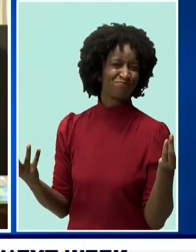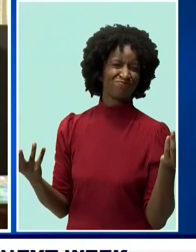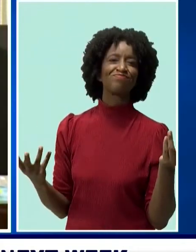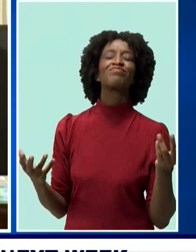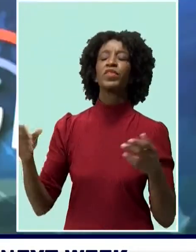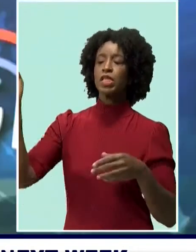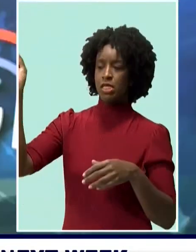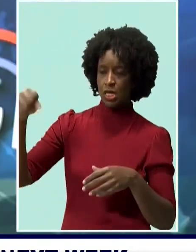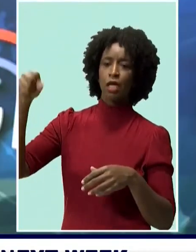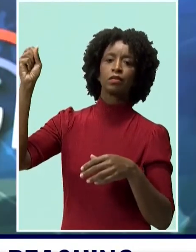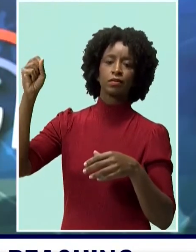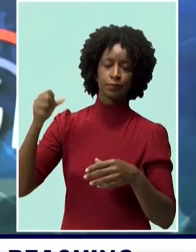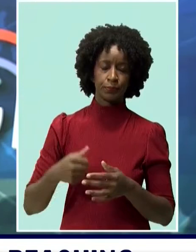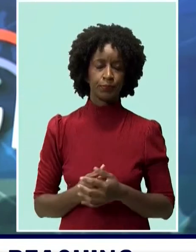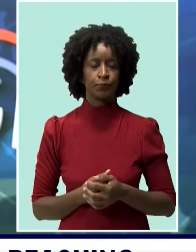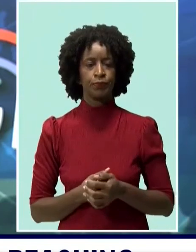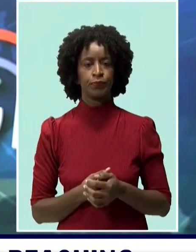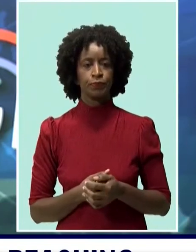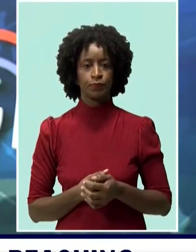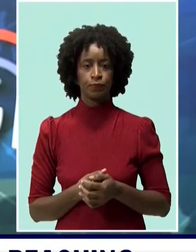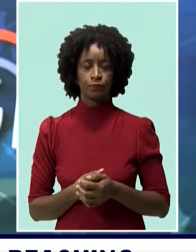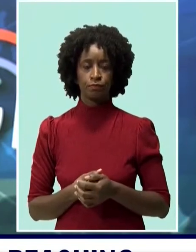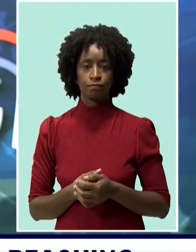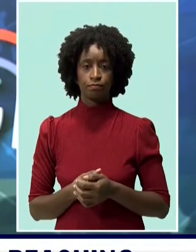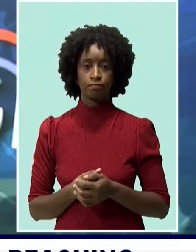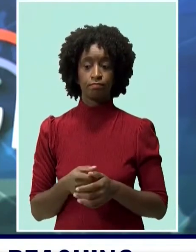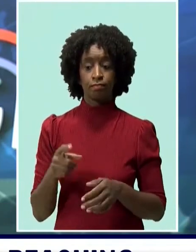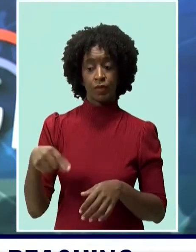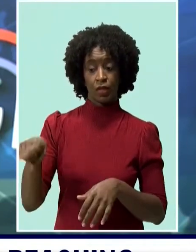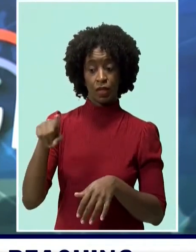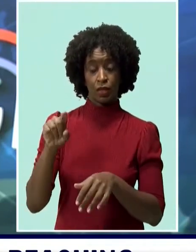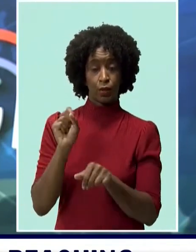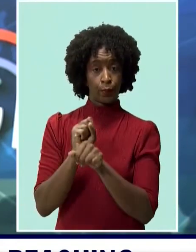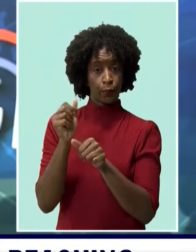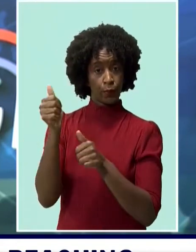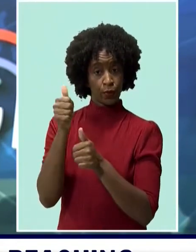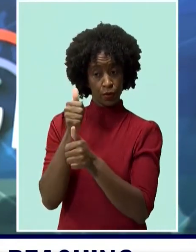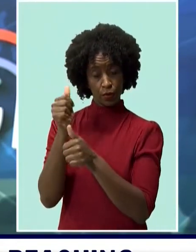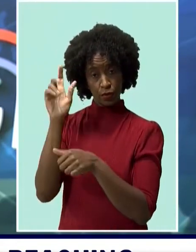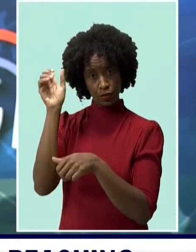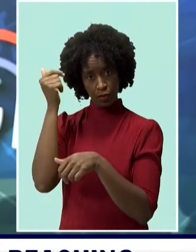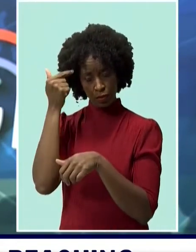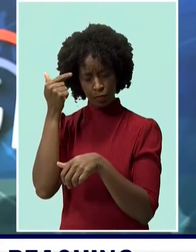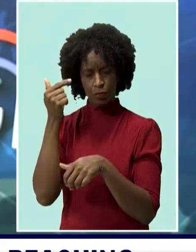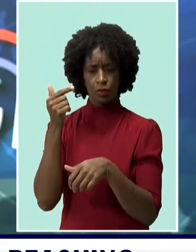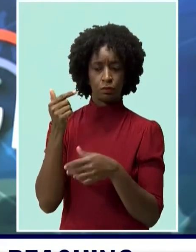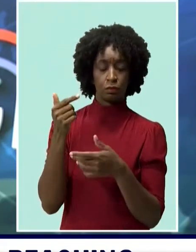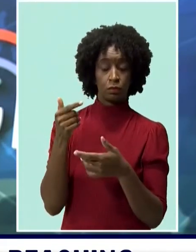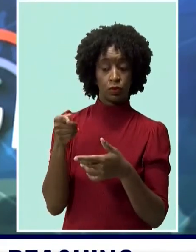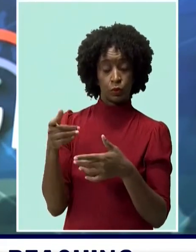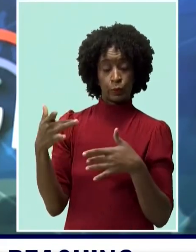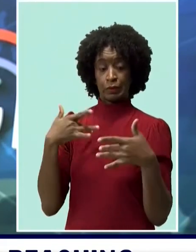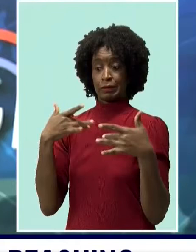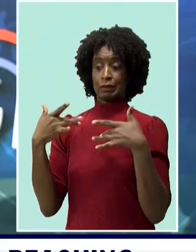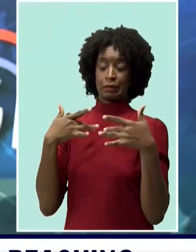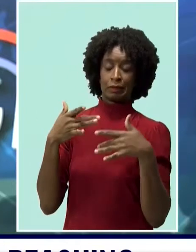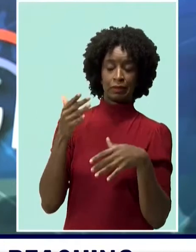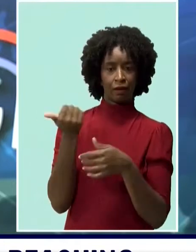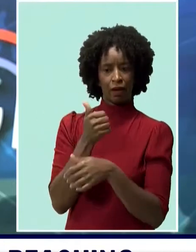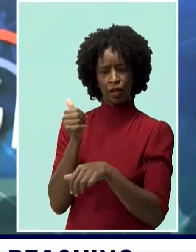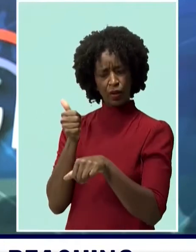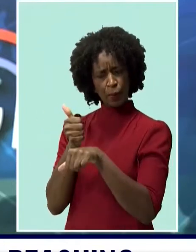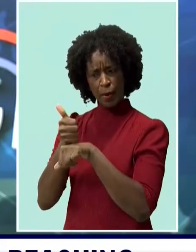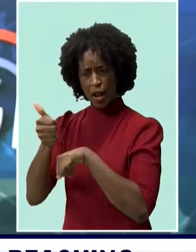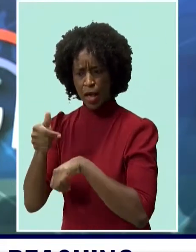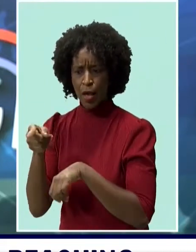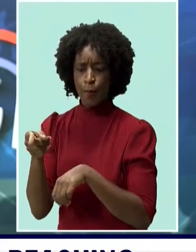have it. Public servants are being told they need not worry about being accused falsely of corruption as long as their